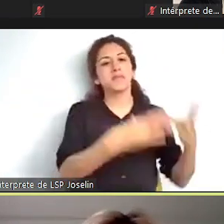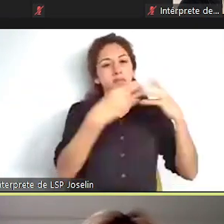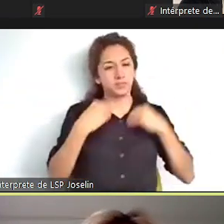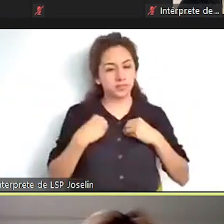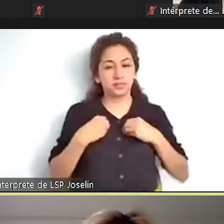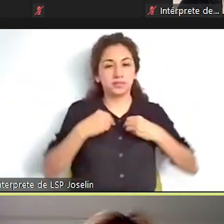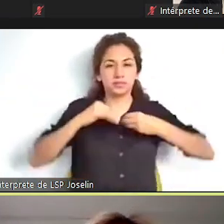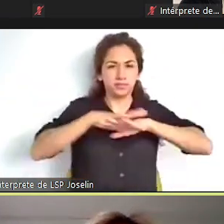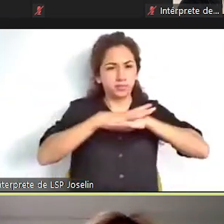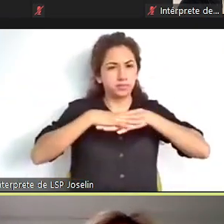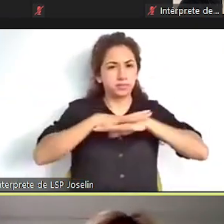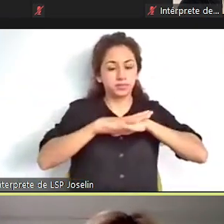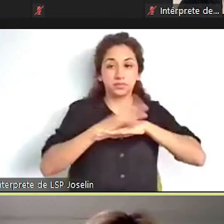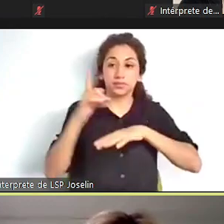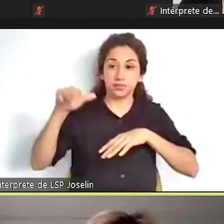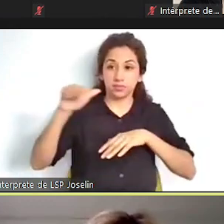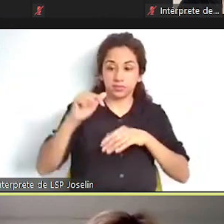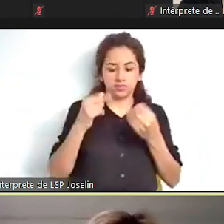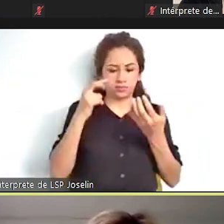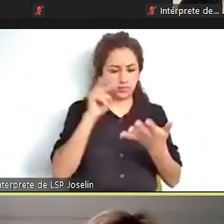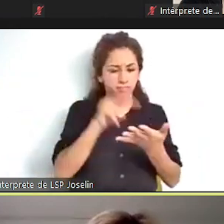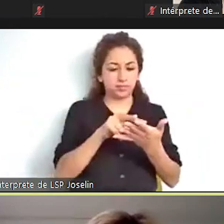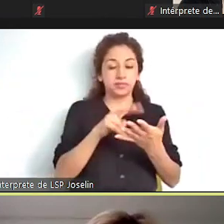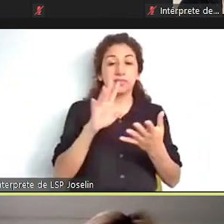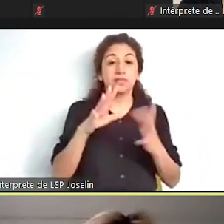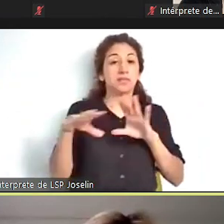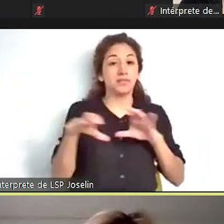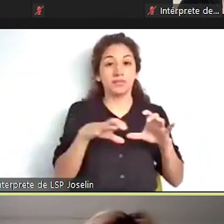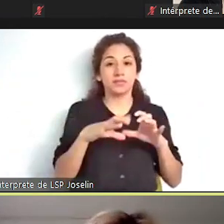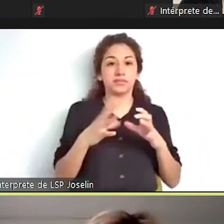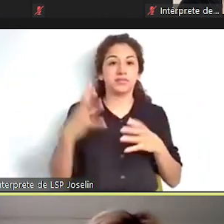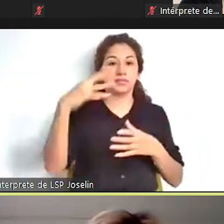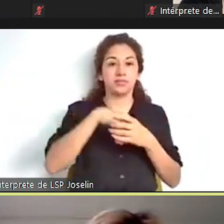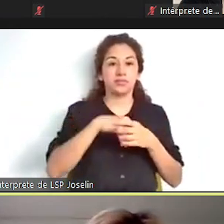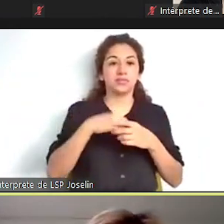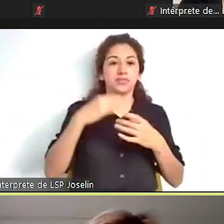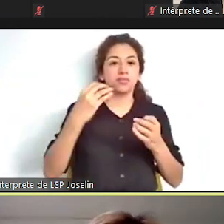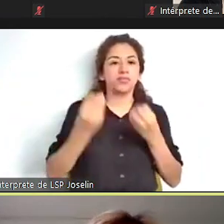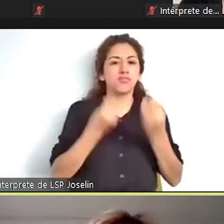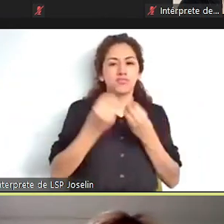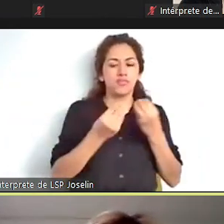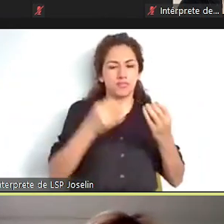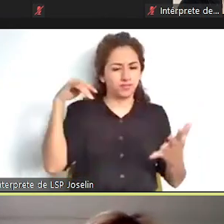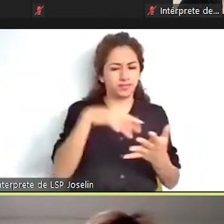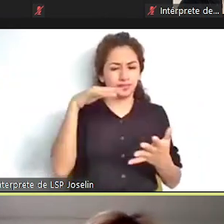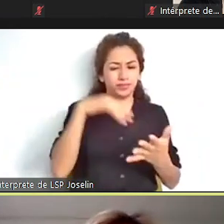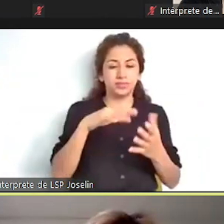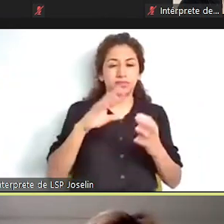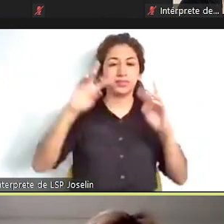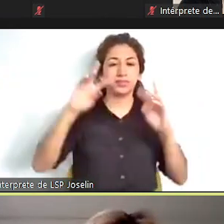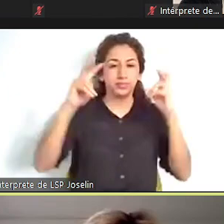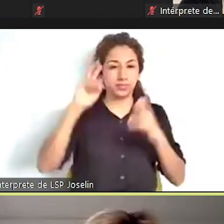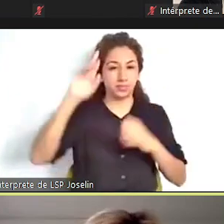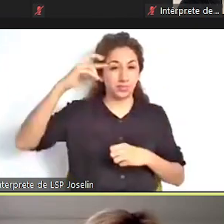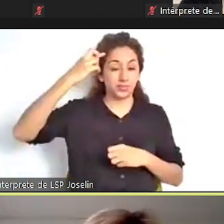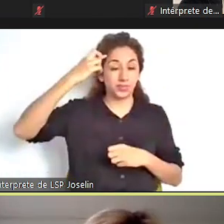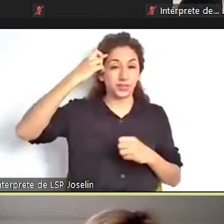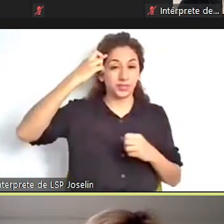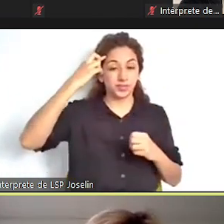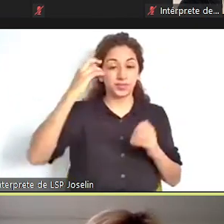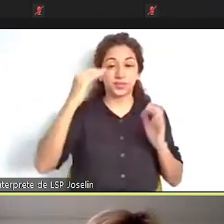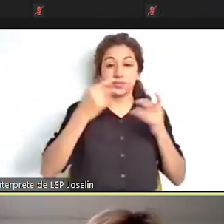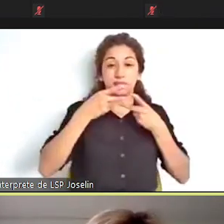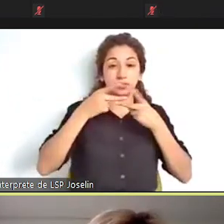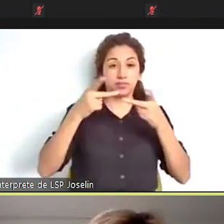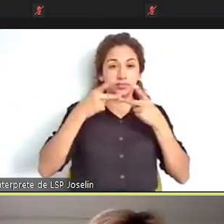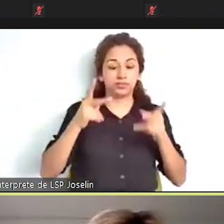requested this kind of study which reflects that the willingness of facing the challenges are from other public